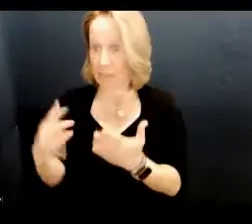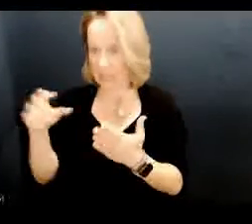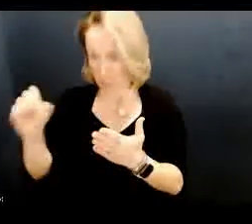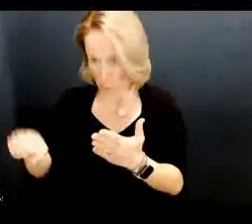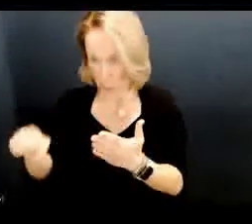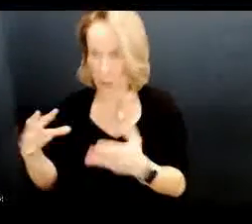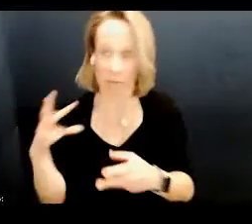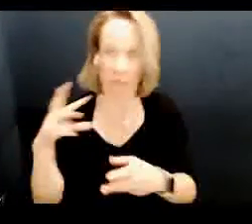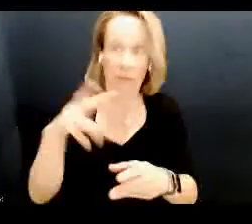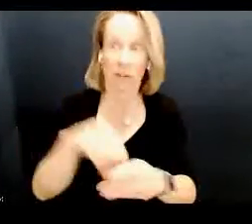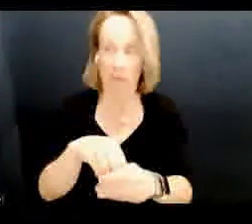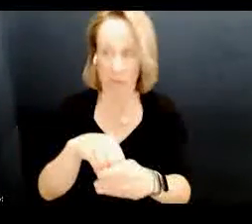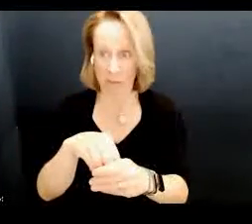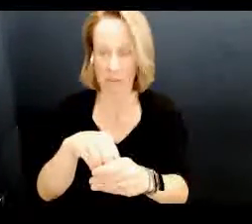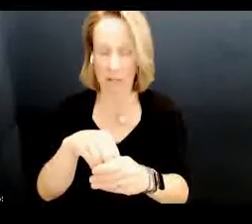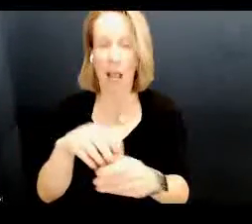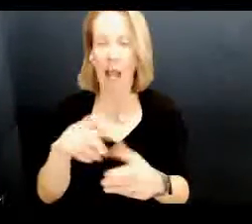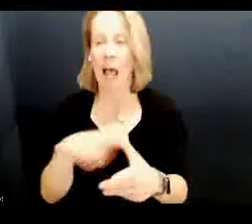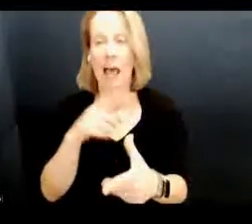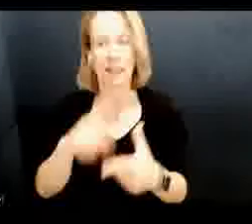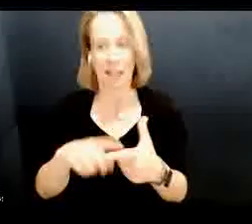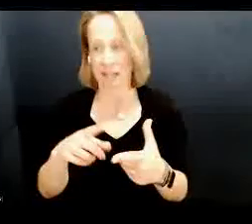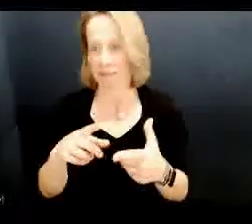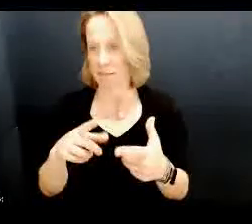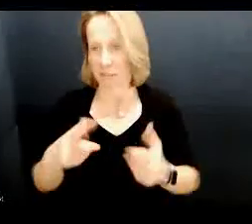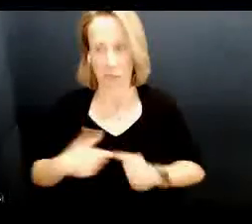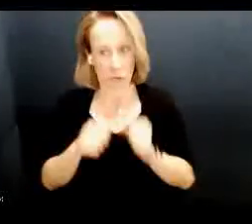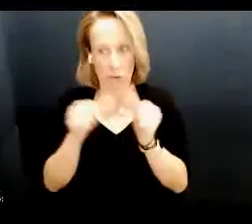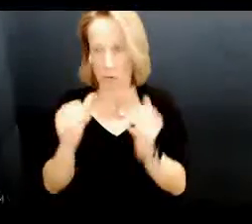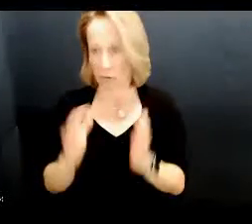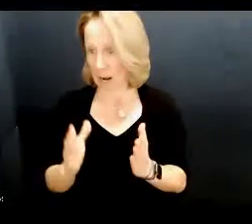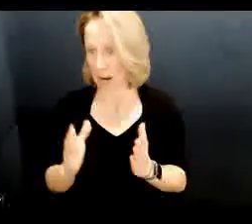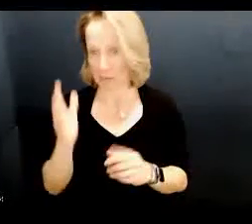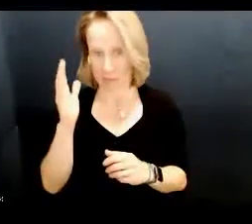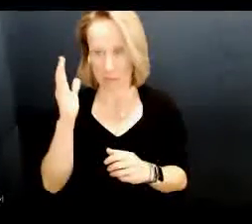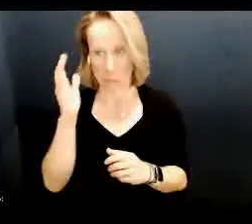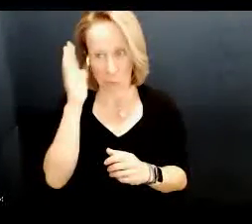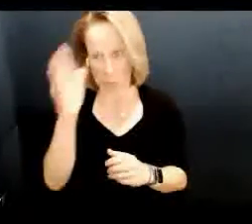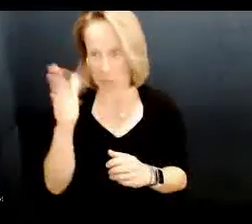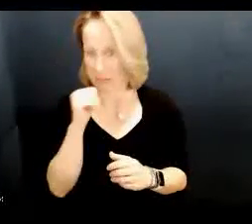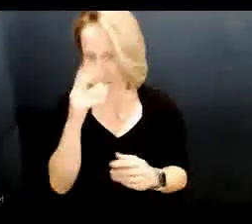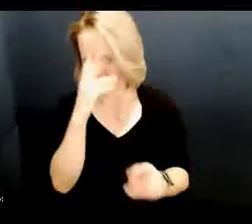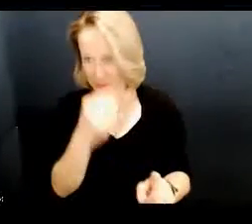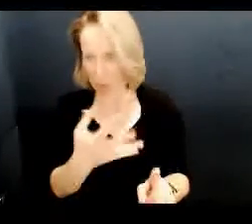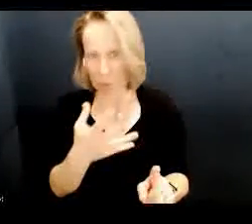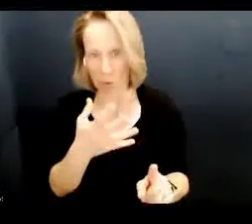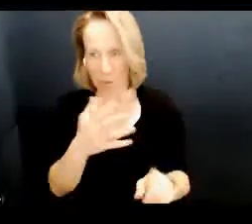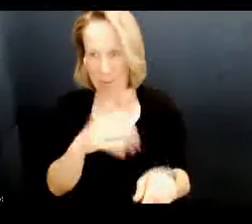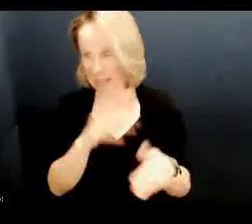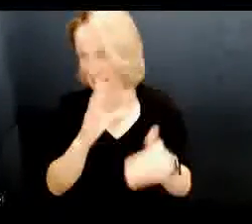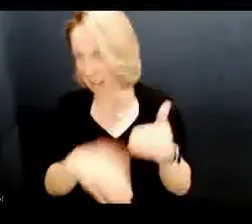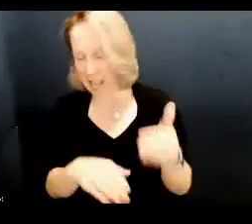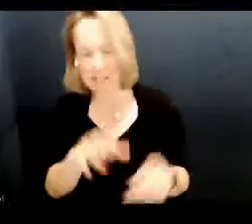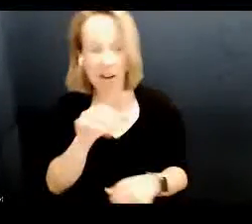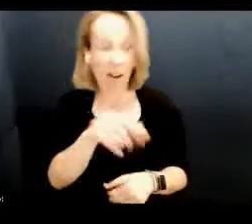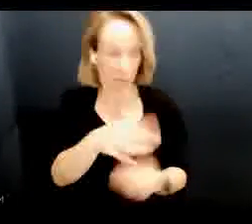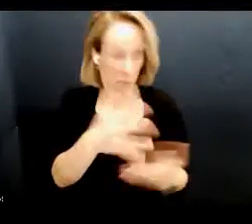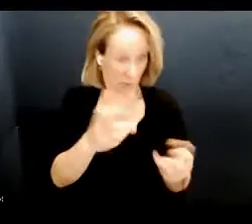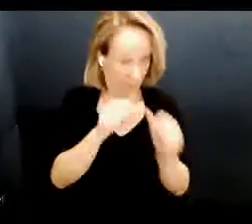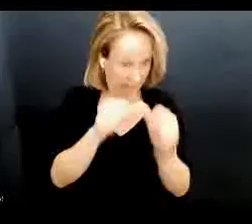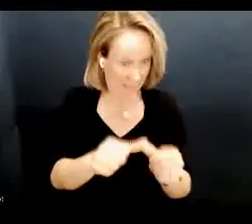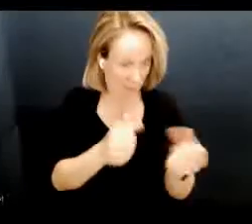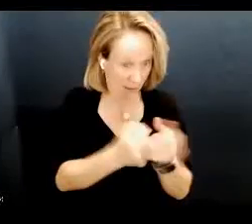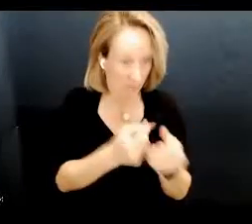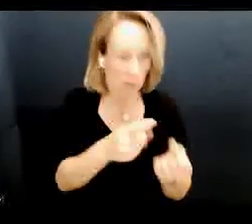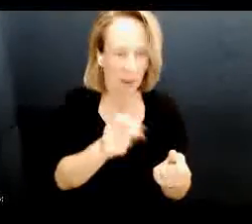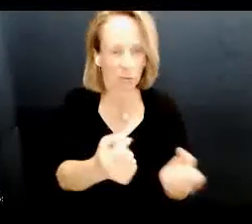the survivor would not have been told at the end that they have to drive 3 hours to receive advocacy, right? So there's pretty big